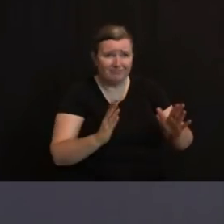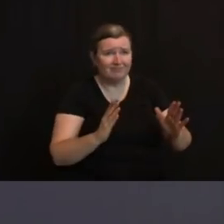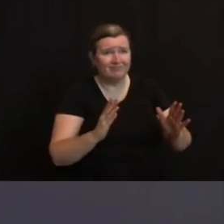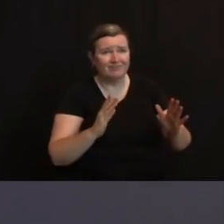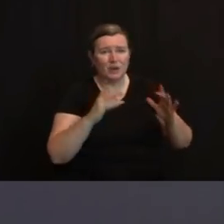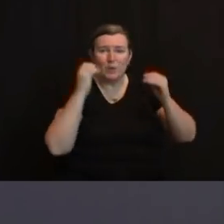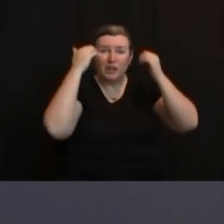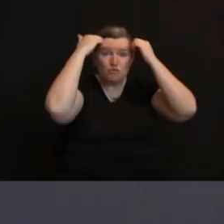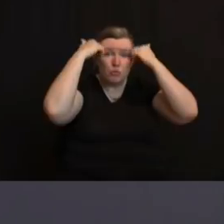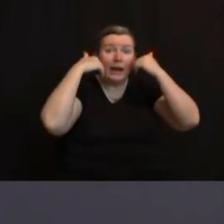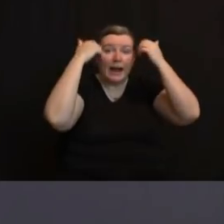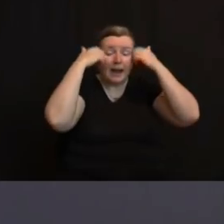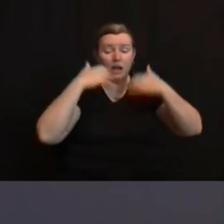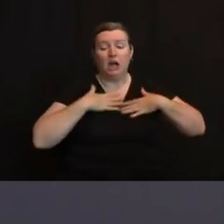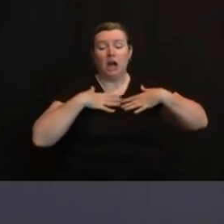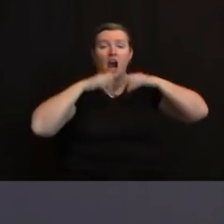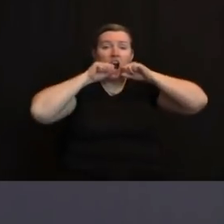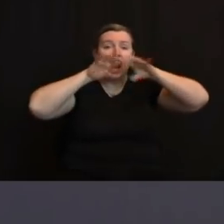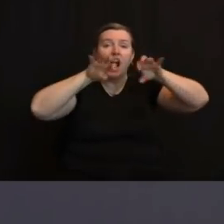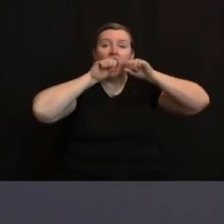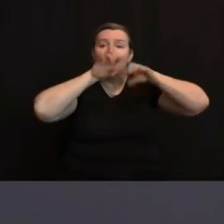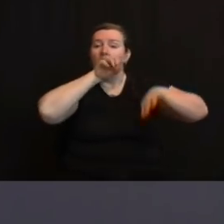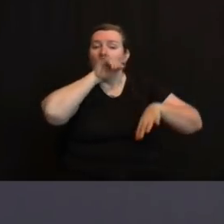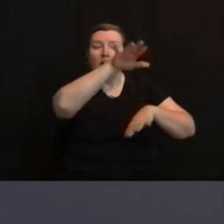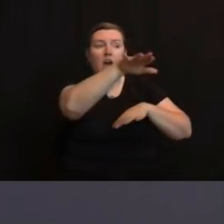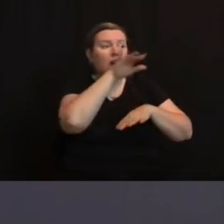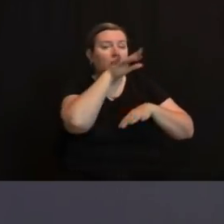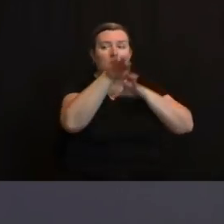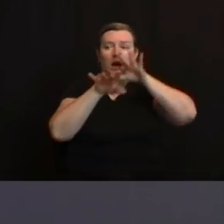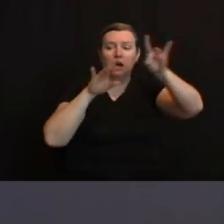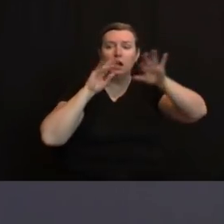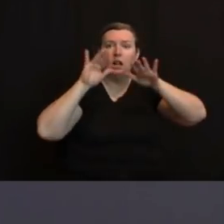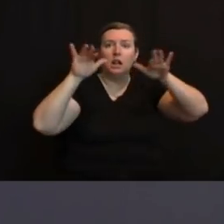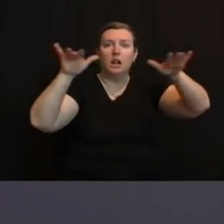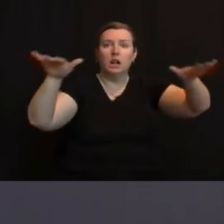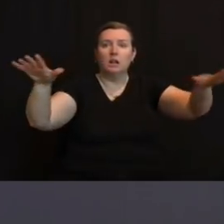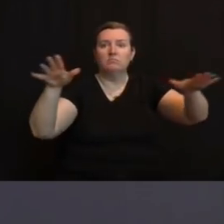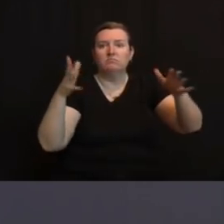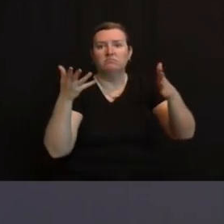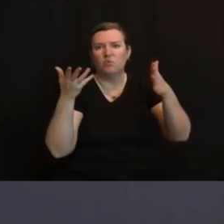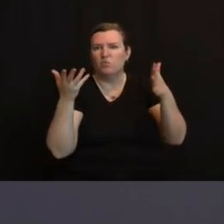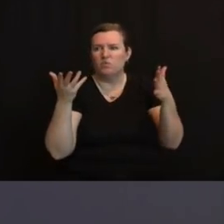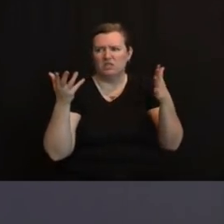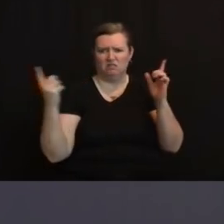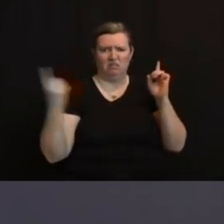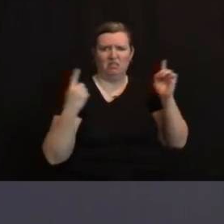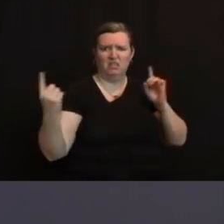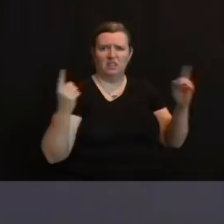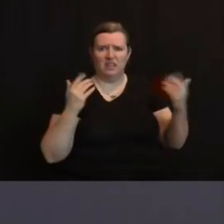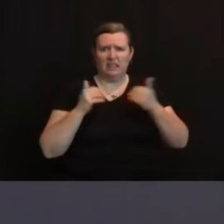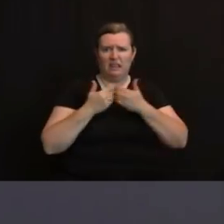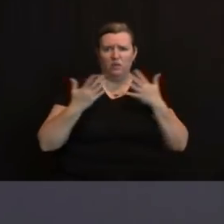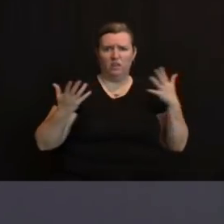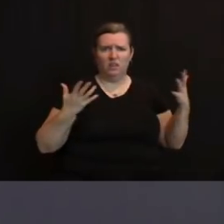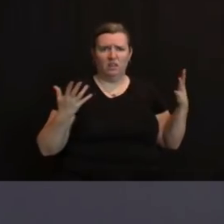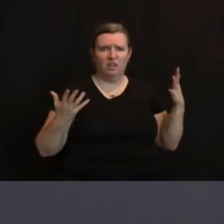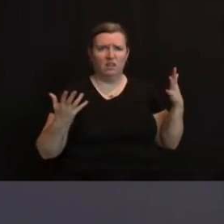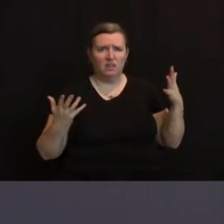grunting, you've got a lot of stuff going on, which not only are you indoors, close, et